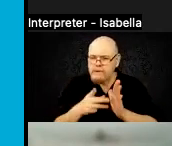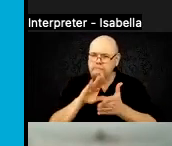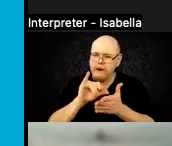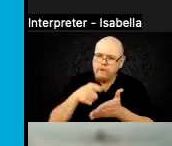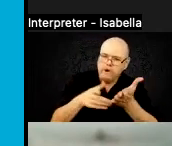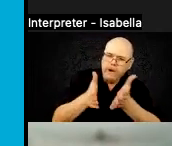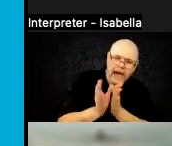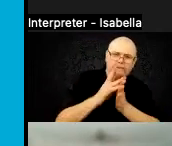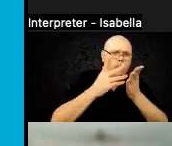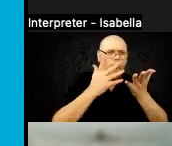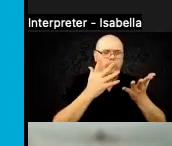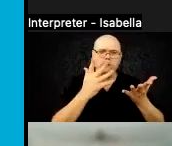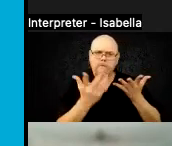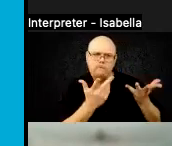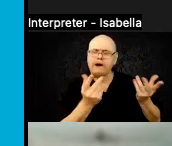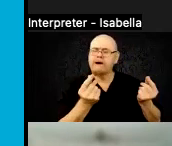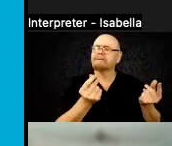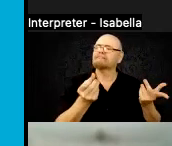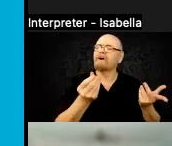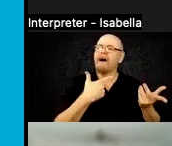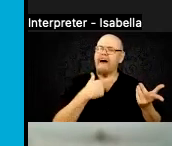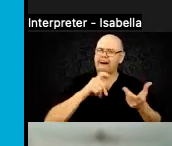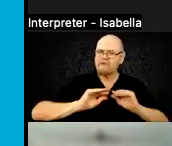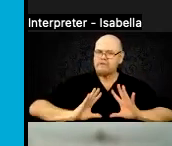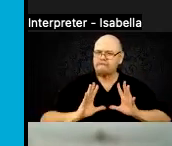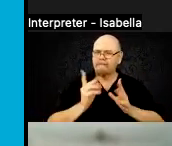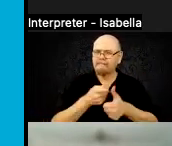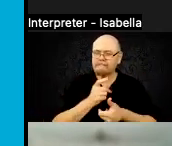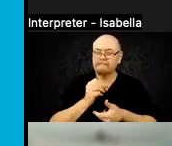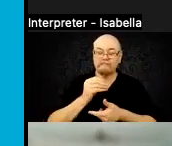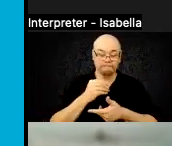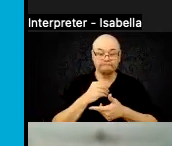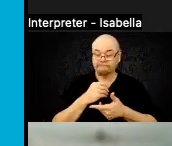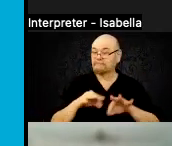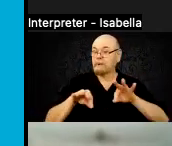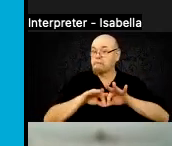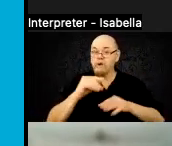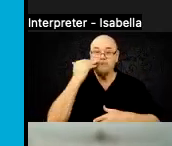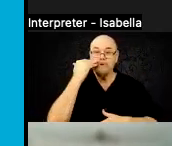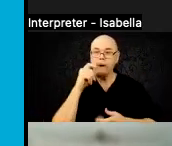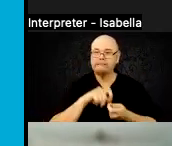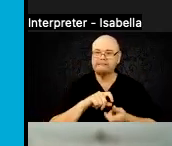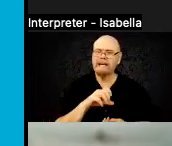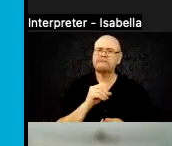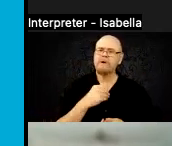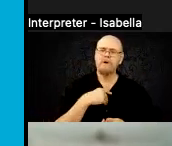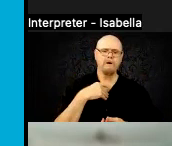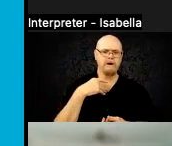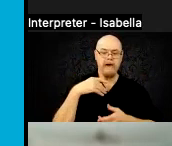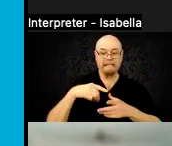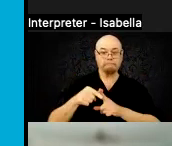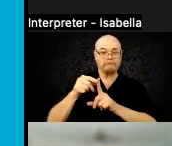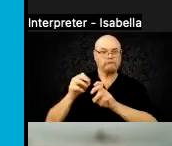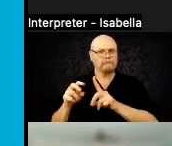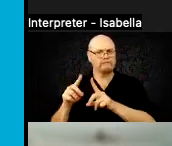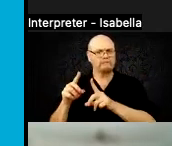there. And then I wanted to lastly just talk a little bit about special education concerns. So if you have a student who is accessing DRS